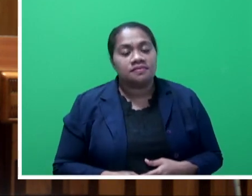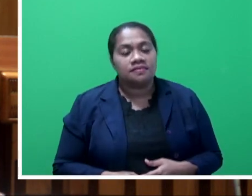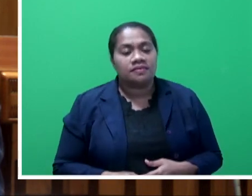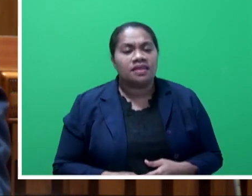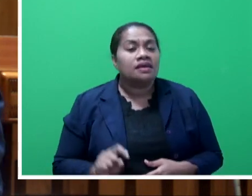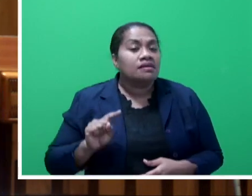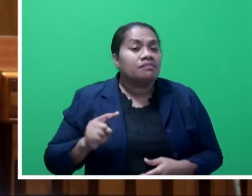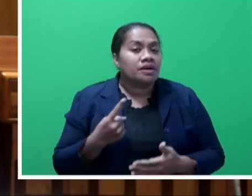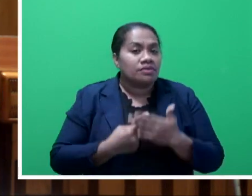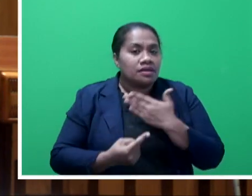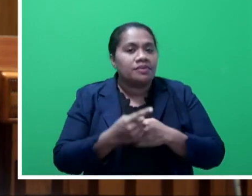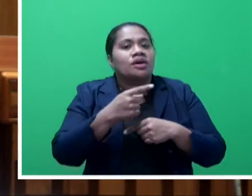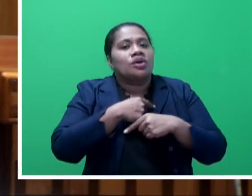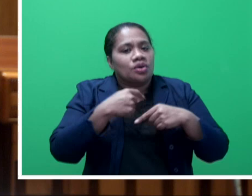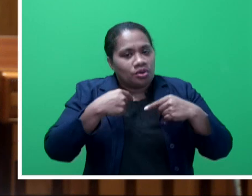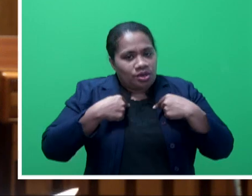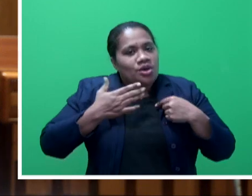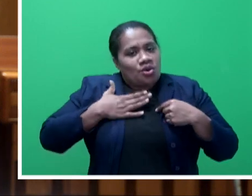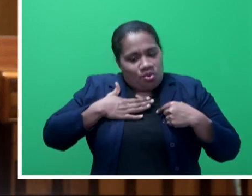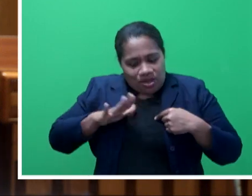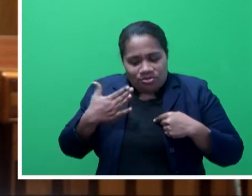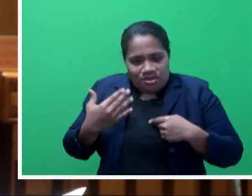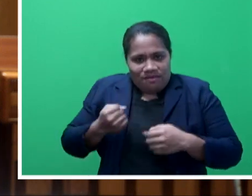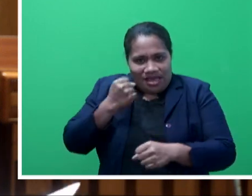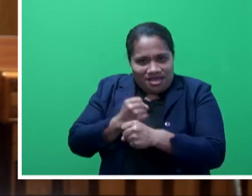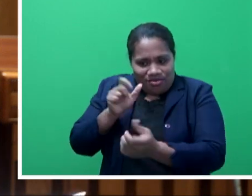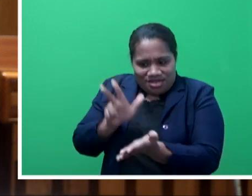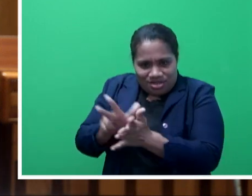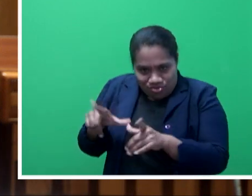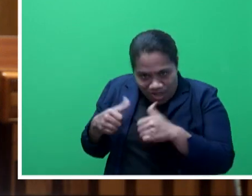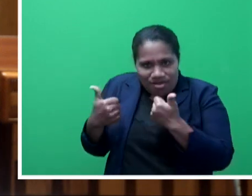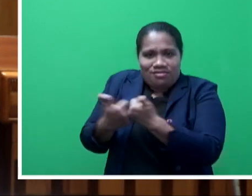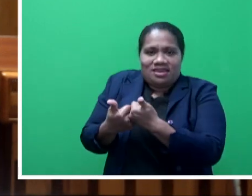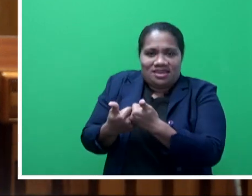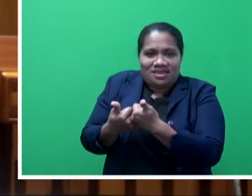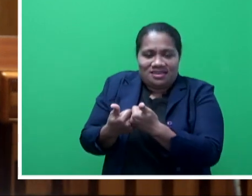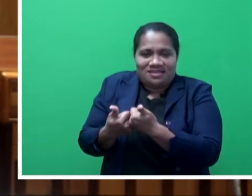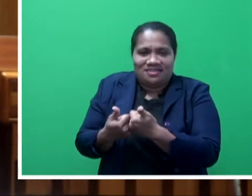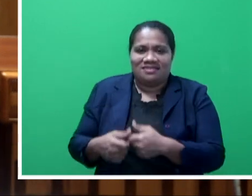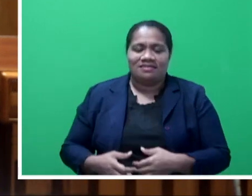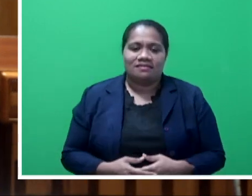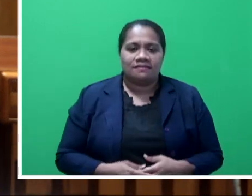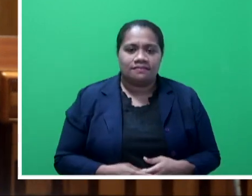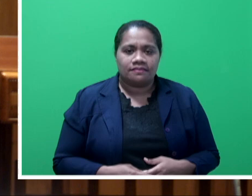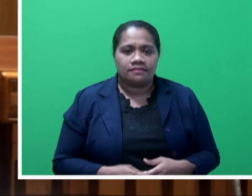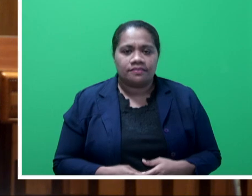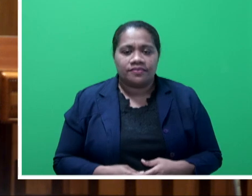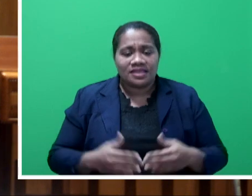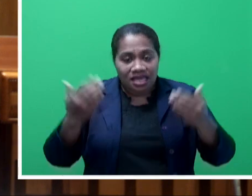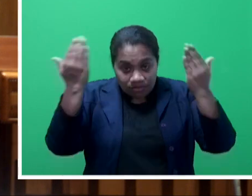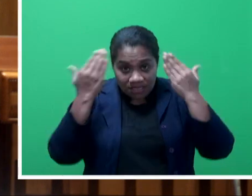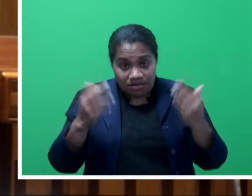But we went by way of guarantee, which means there's no call on your finances now. And Mr. Speaker says,